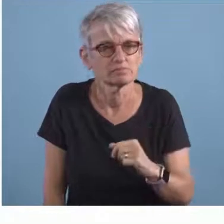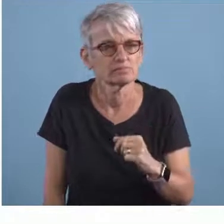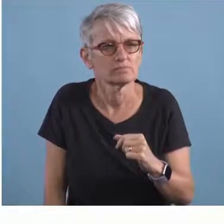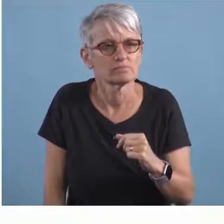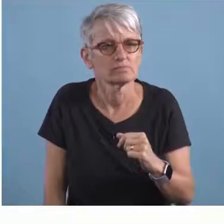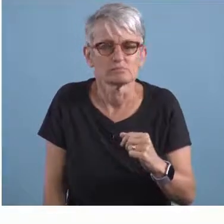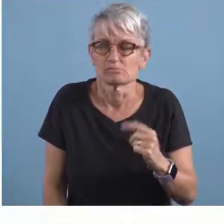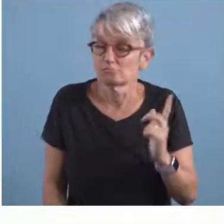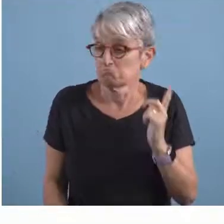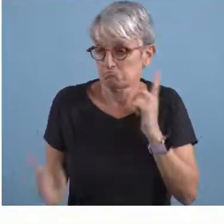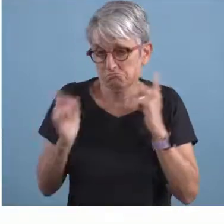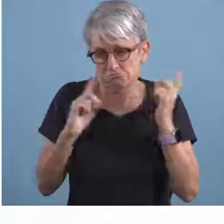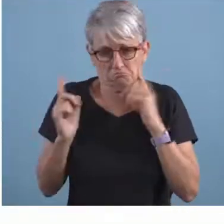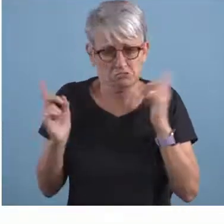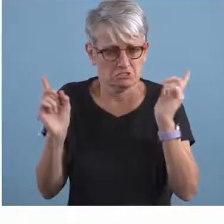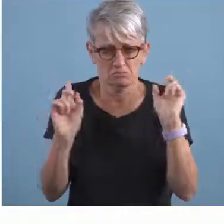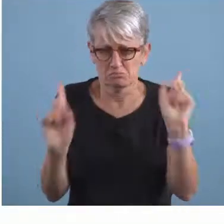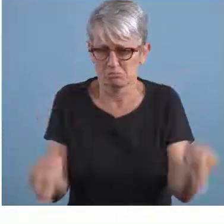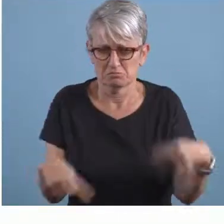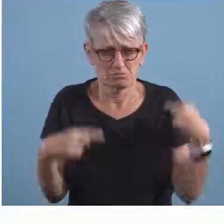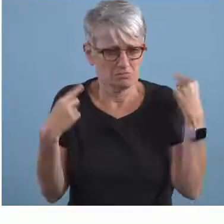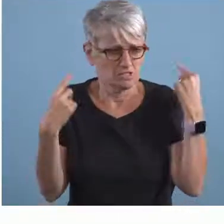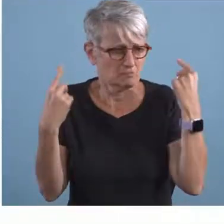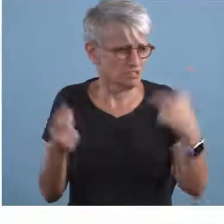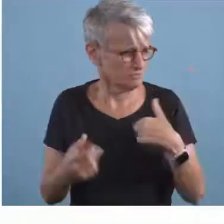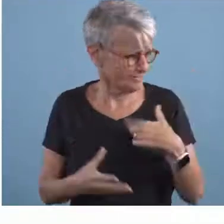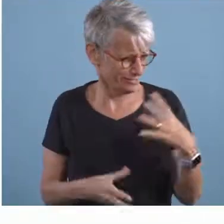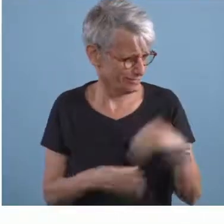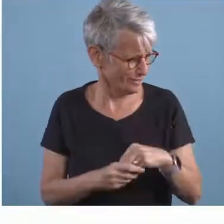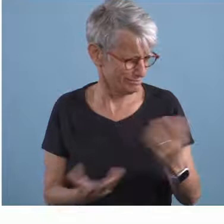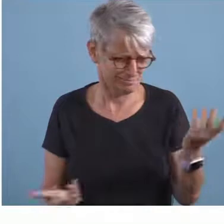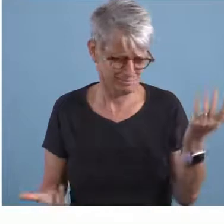them for the last, how long have I been involved? Since about